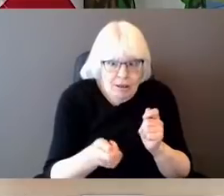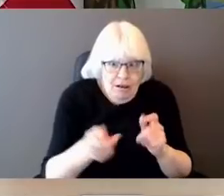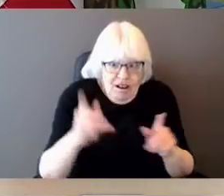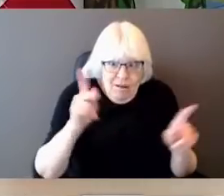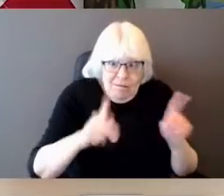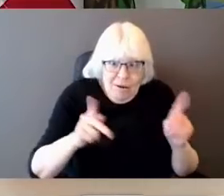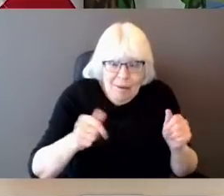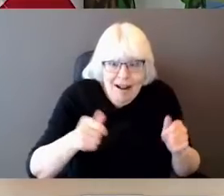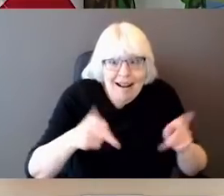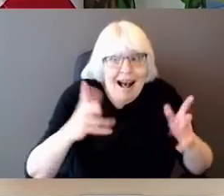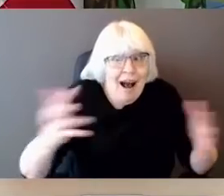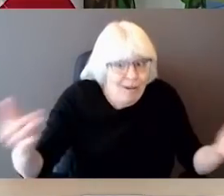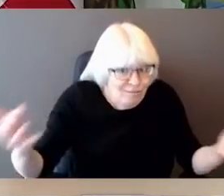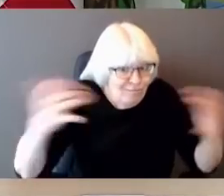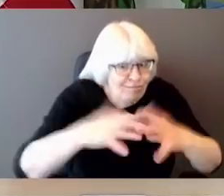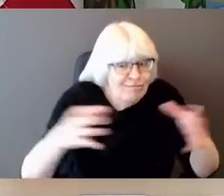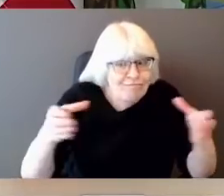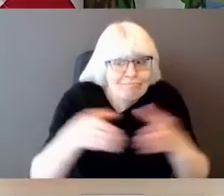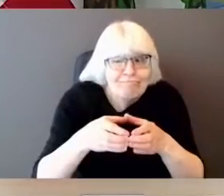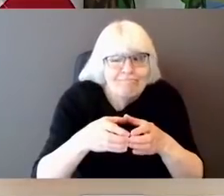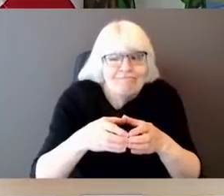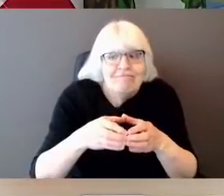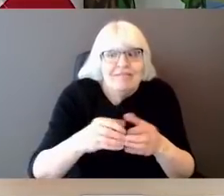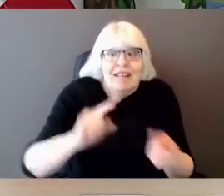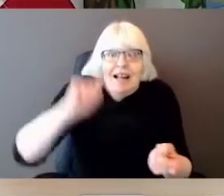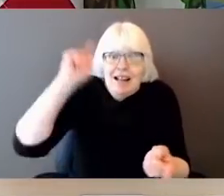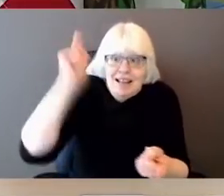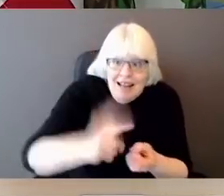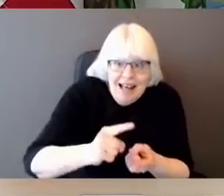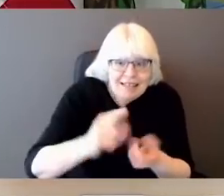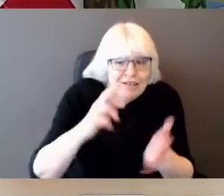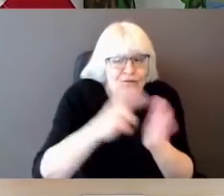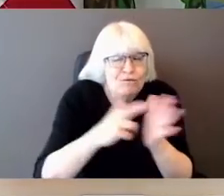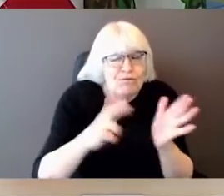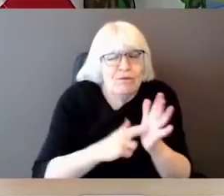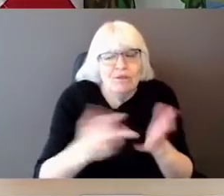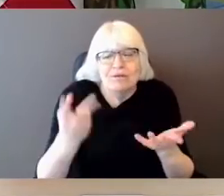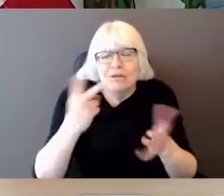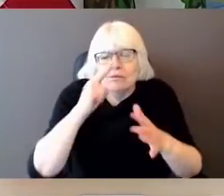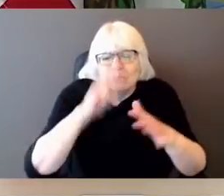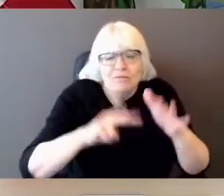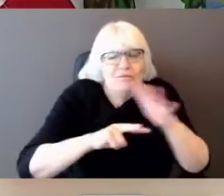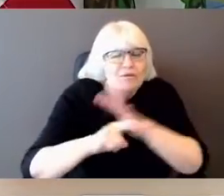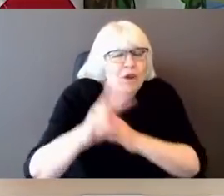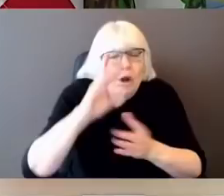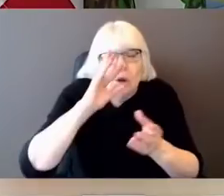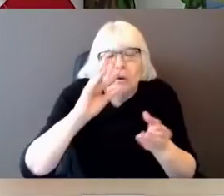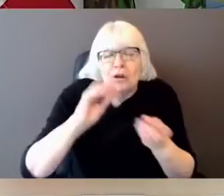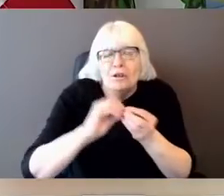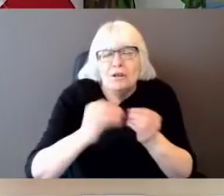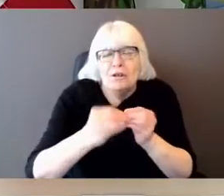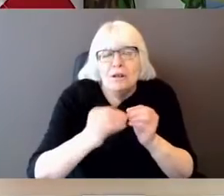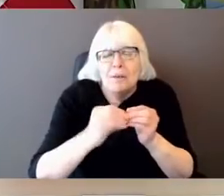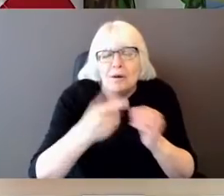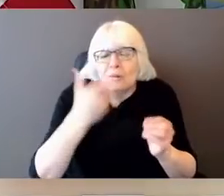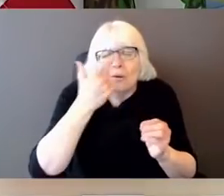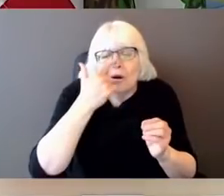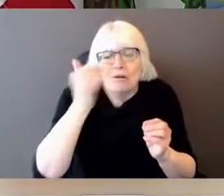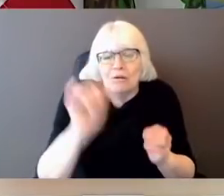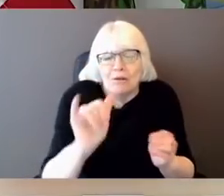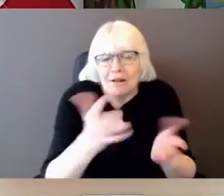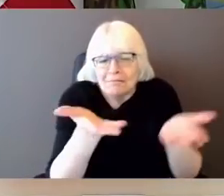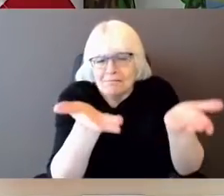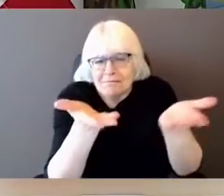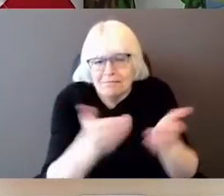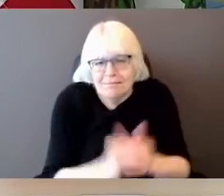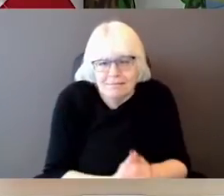once we do that? So it's a great question. I think what we certainly all the